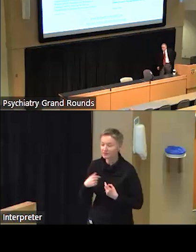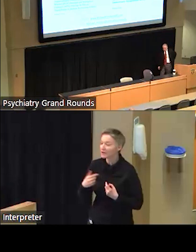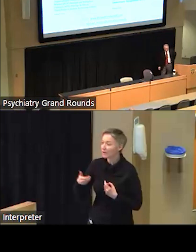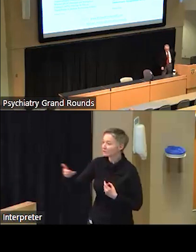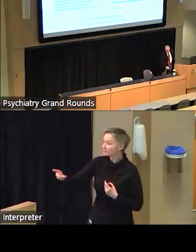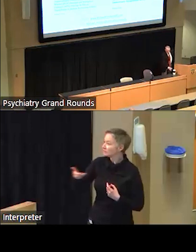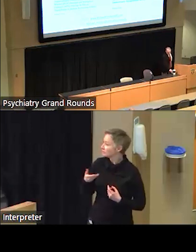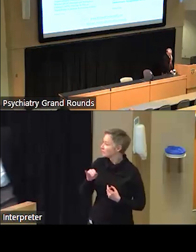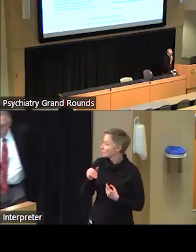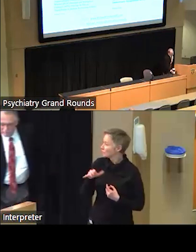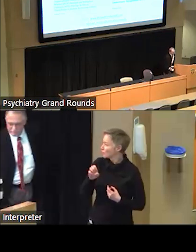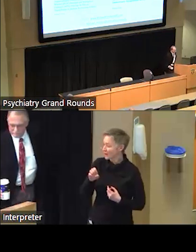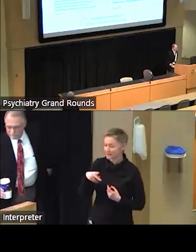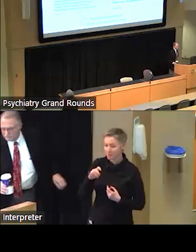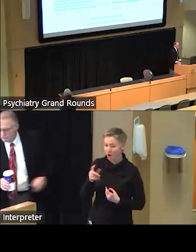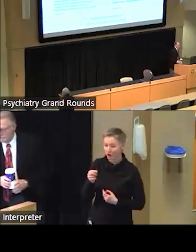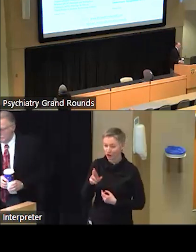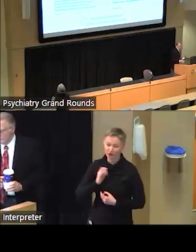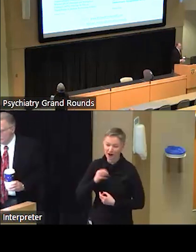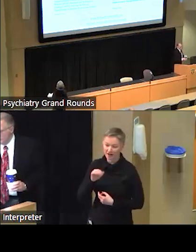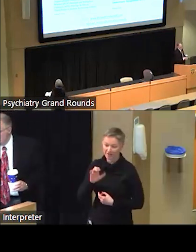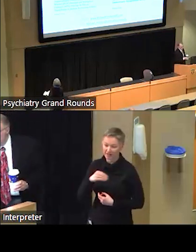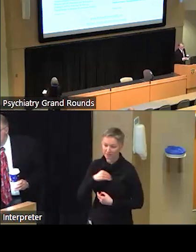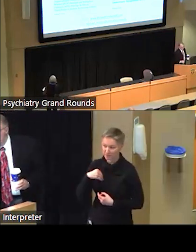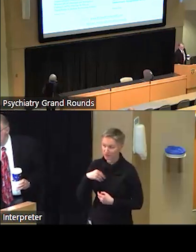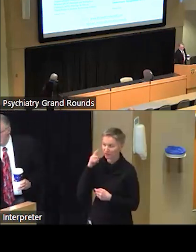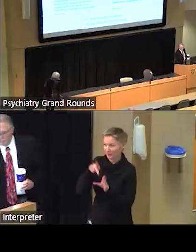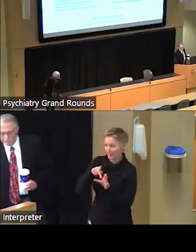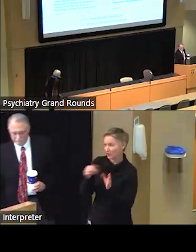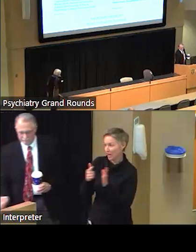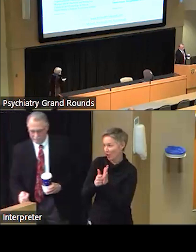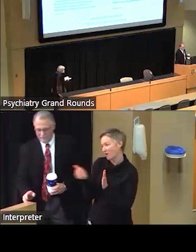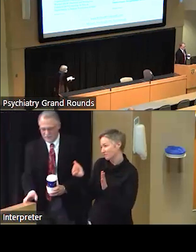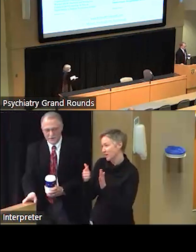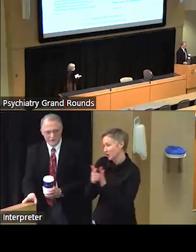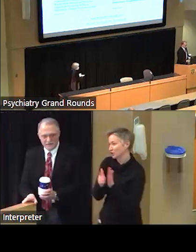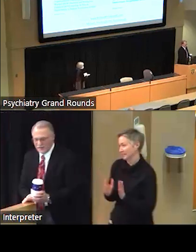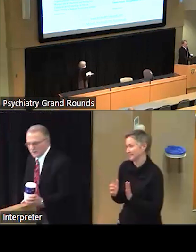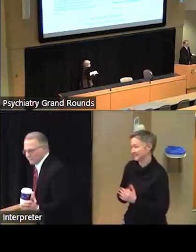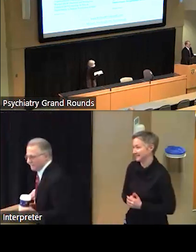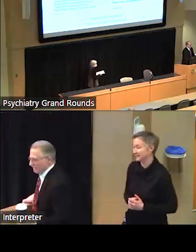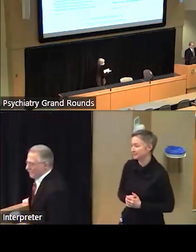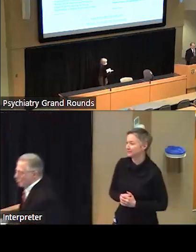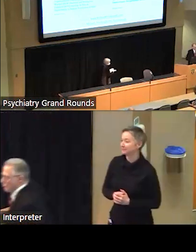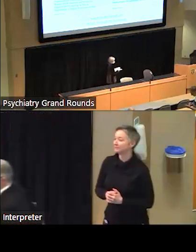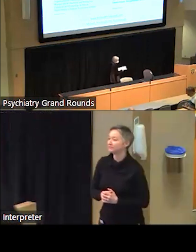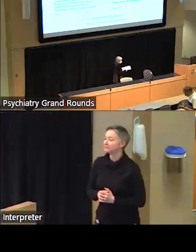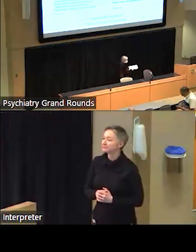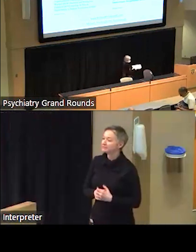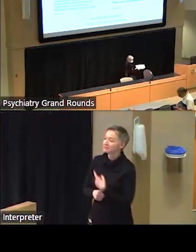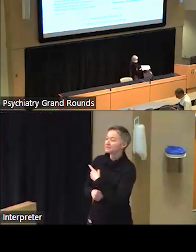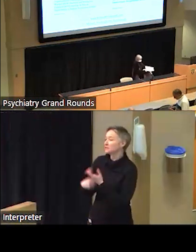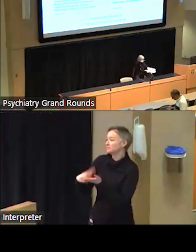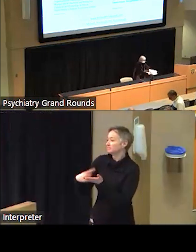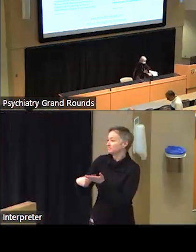up Ms. Joyce Parker, our faculty member in psychiatry and law and an attorney, to give some